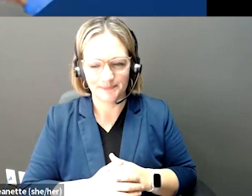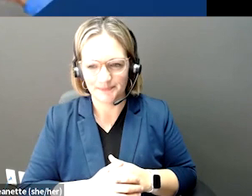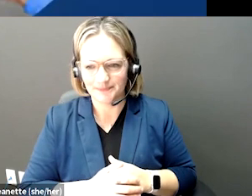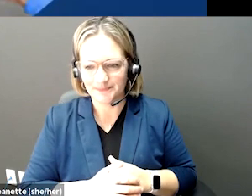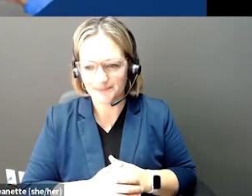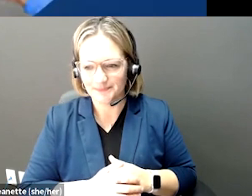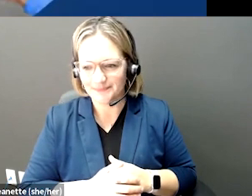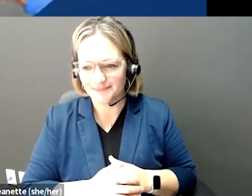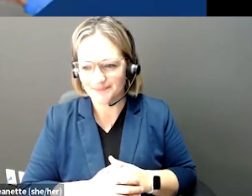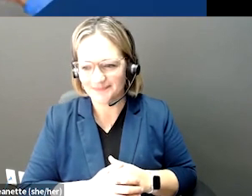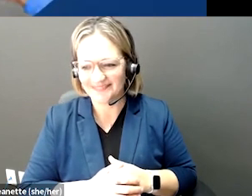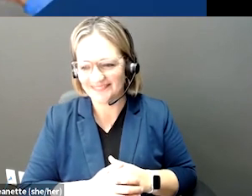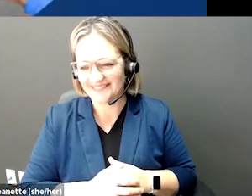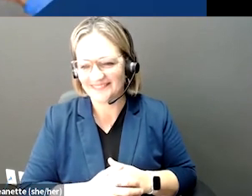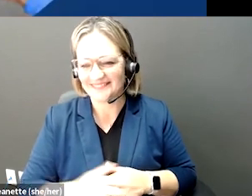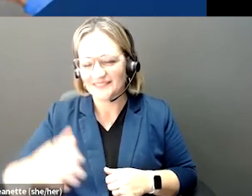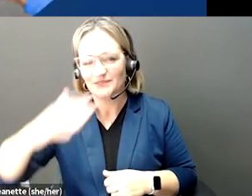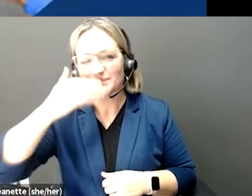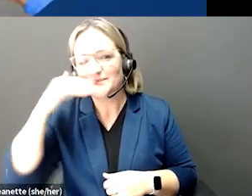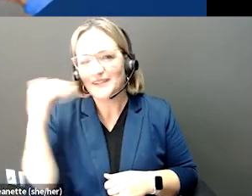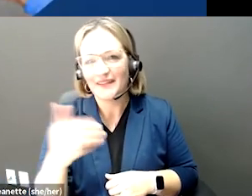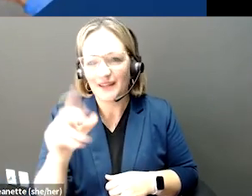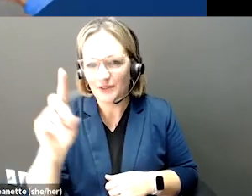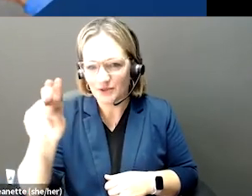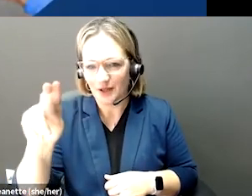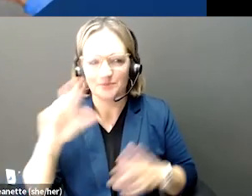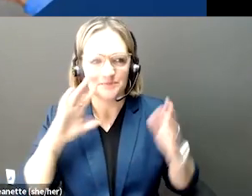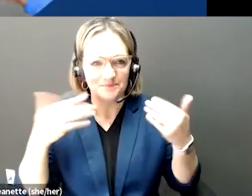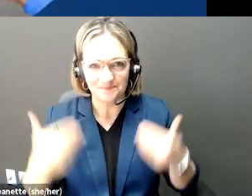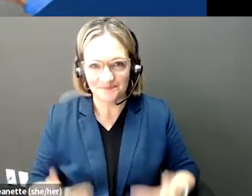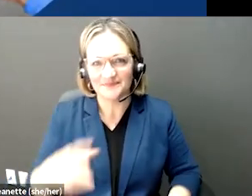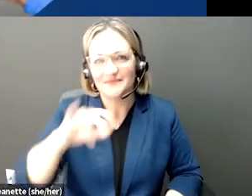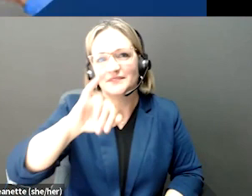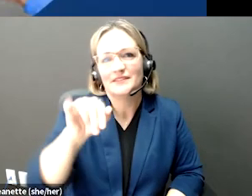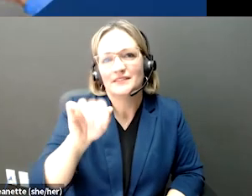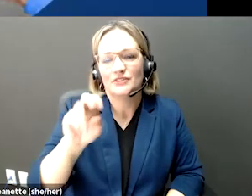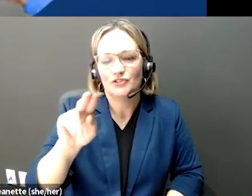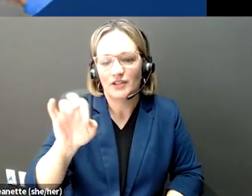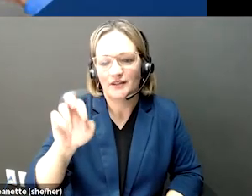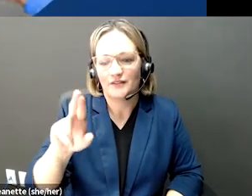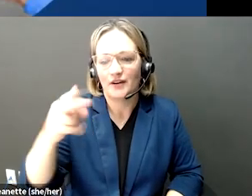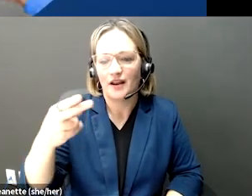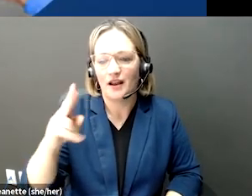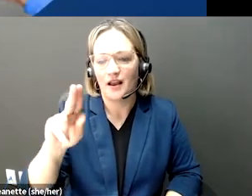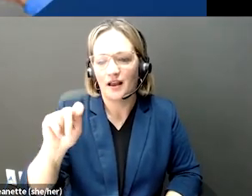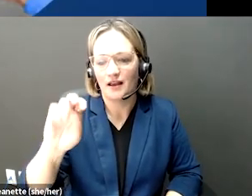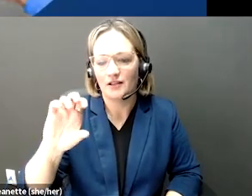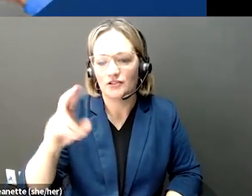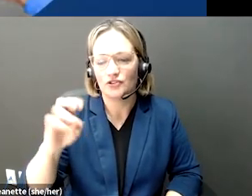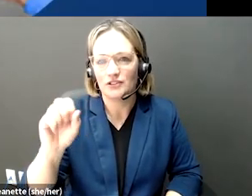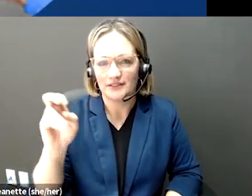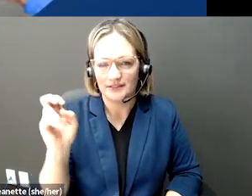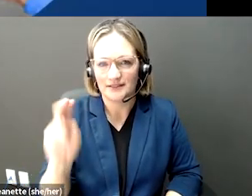Thank you, Donna. Hello, my name is Jennifer Hutcheson. I'm a white female wearing